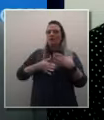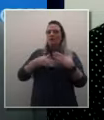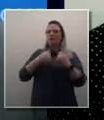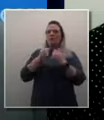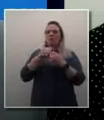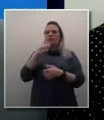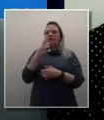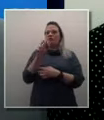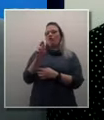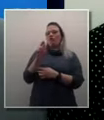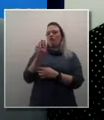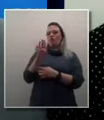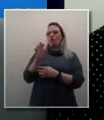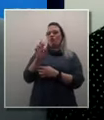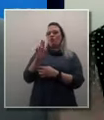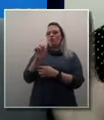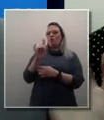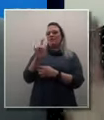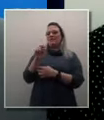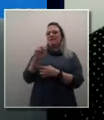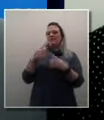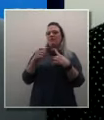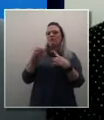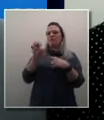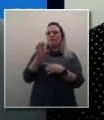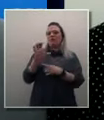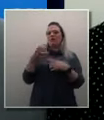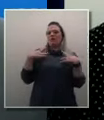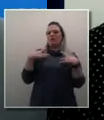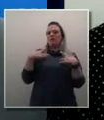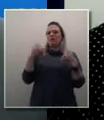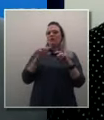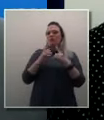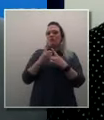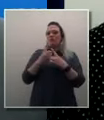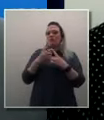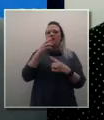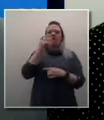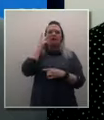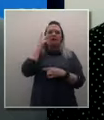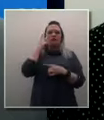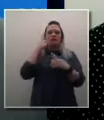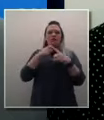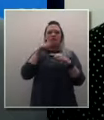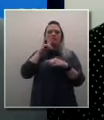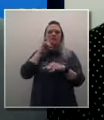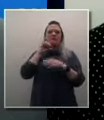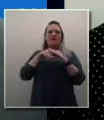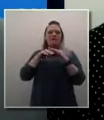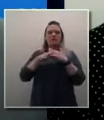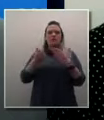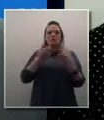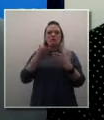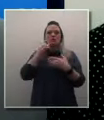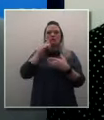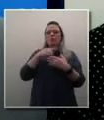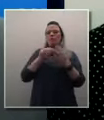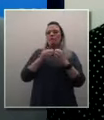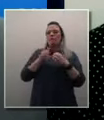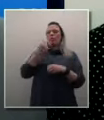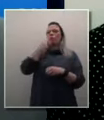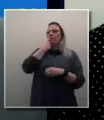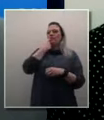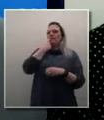Gail Burstein of the Erie County Department of Health, our Health Commissioner, as well as Kendra from Deaf Access Services to give you the latest update.